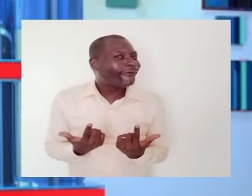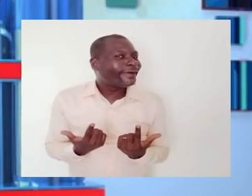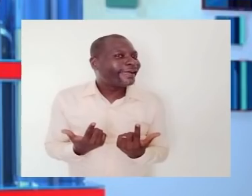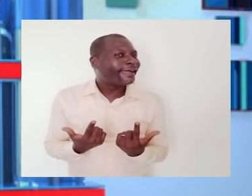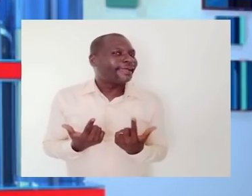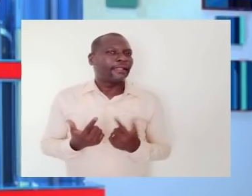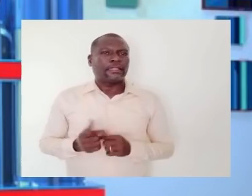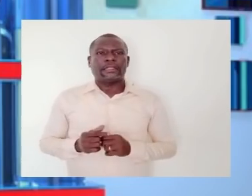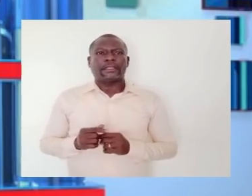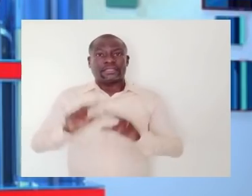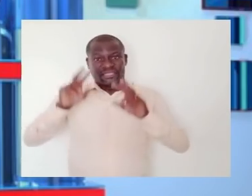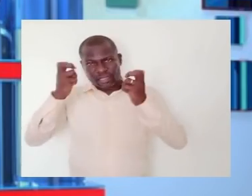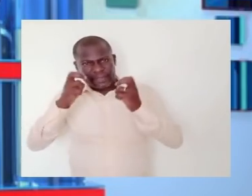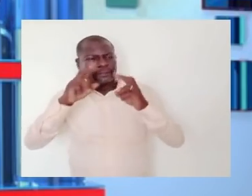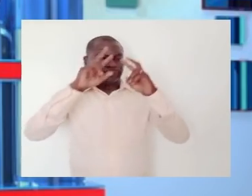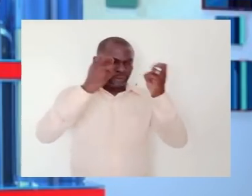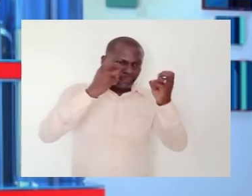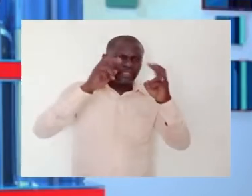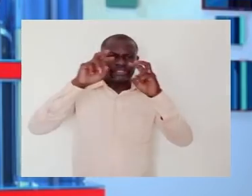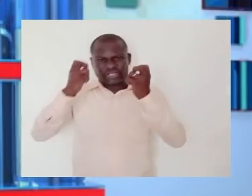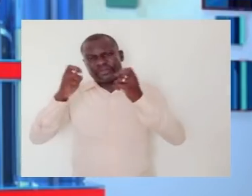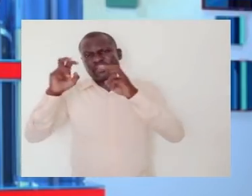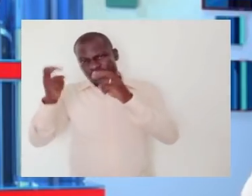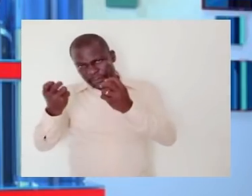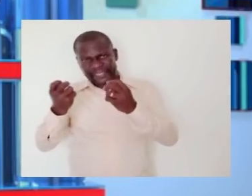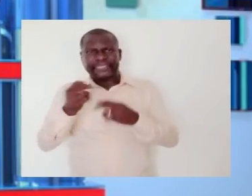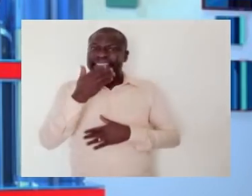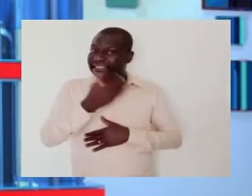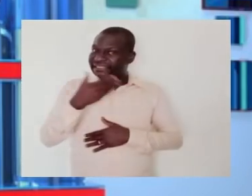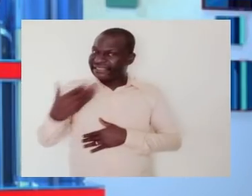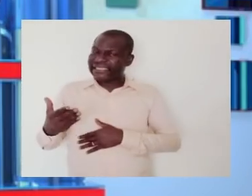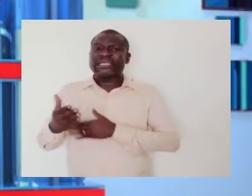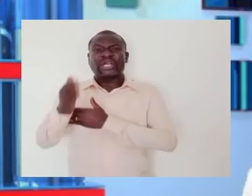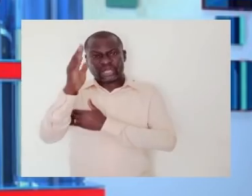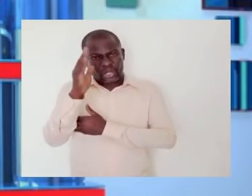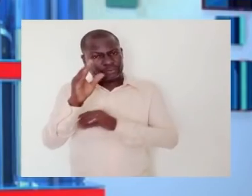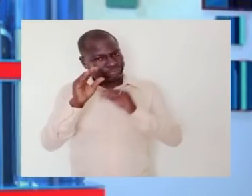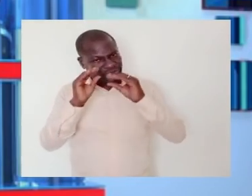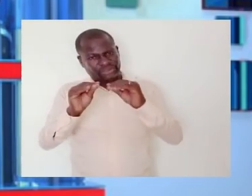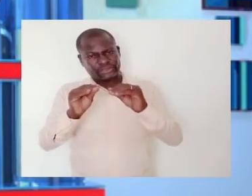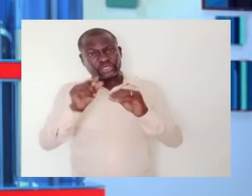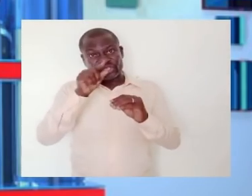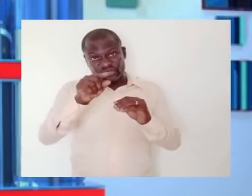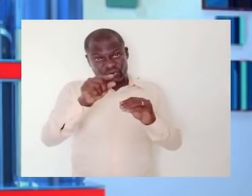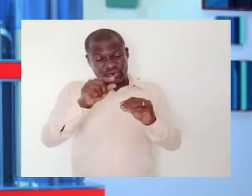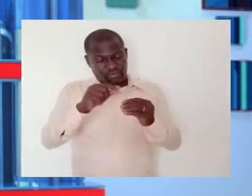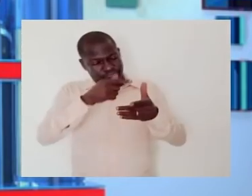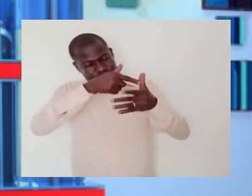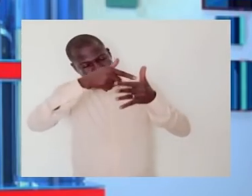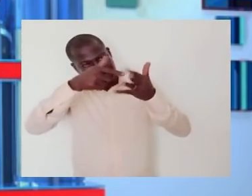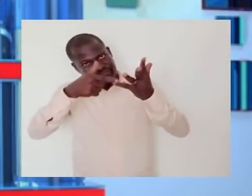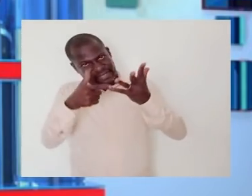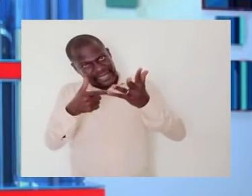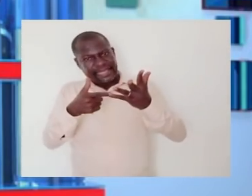full veil afa topic by topic niema bia onyankopon pese obi a wabo esu no ohunu me